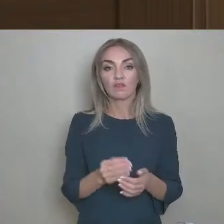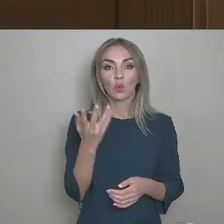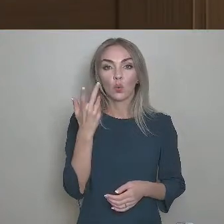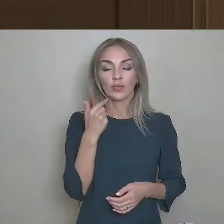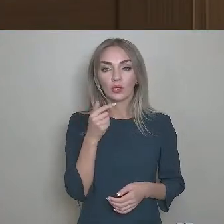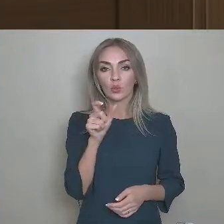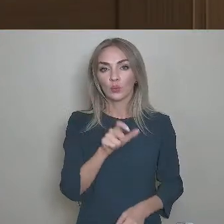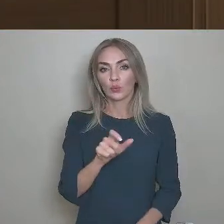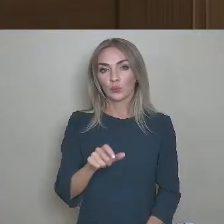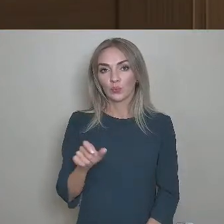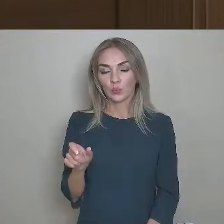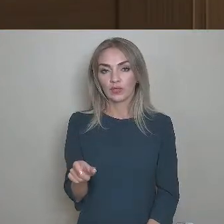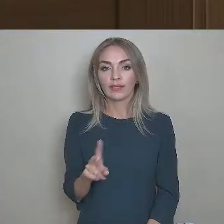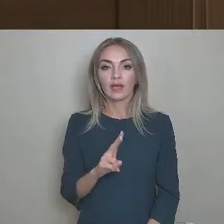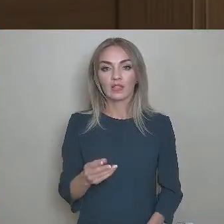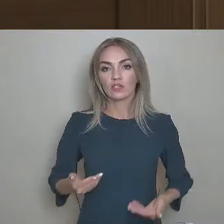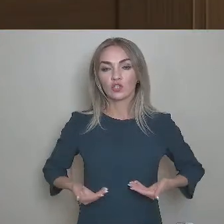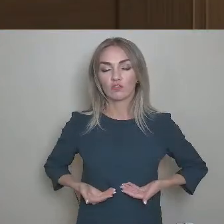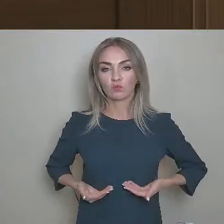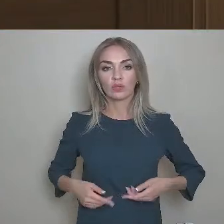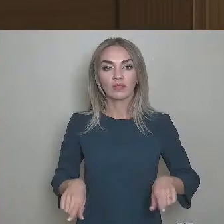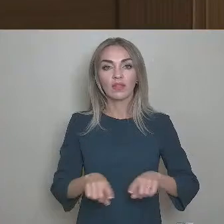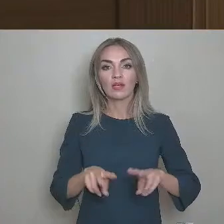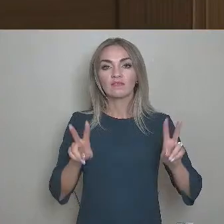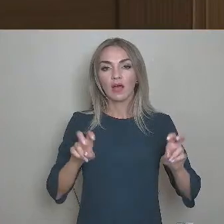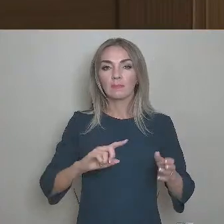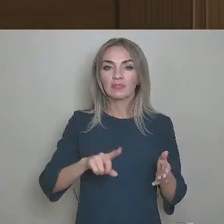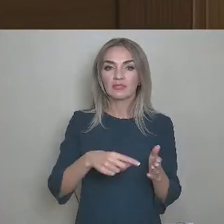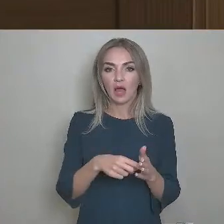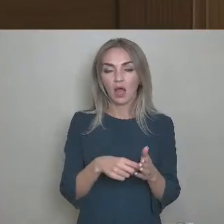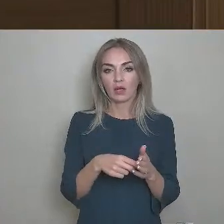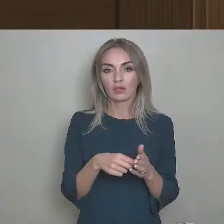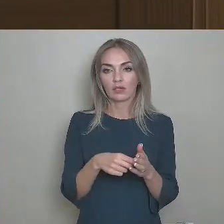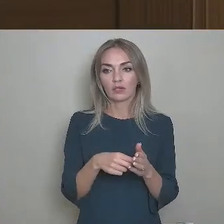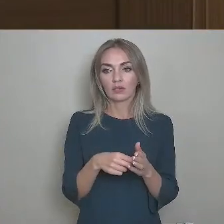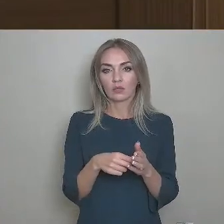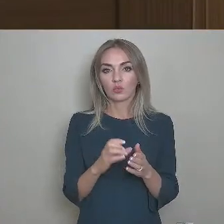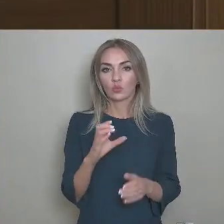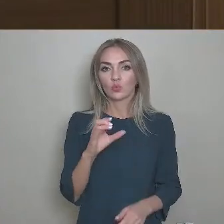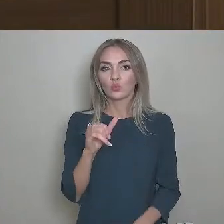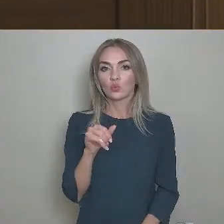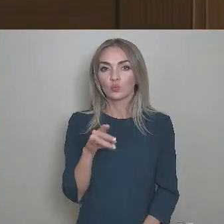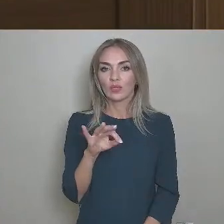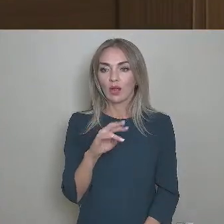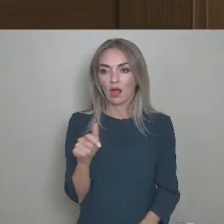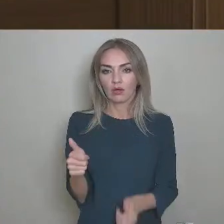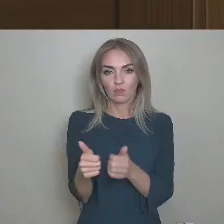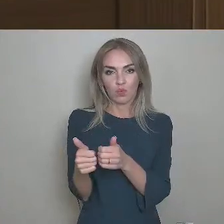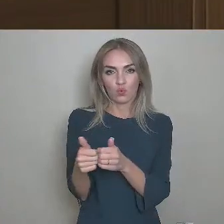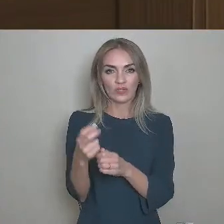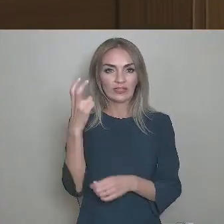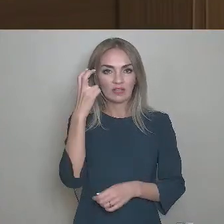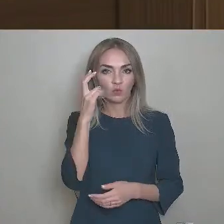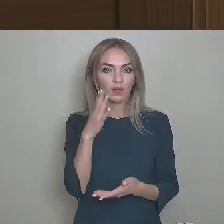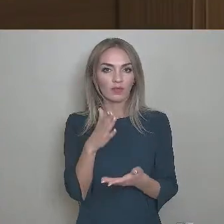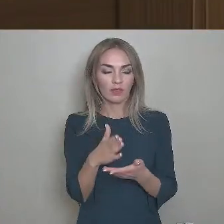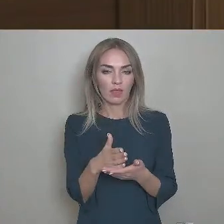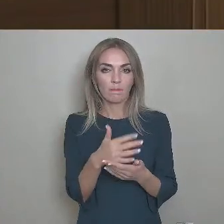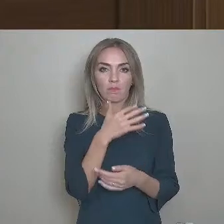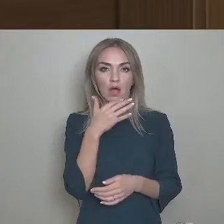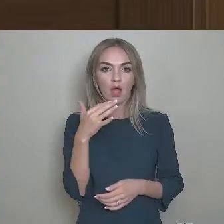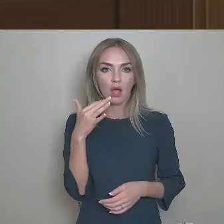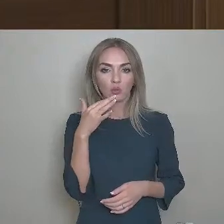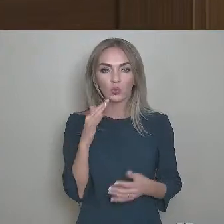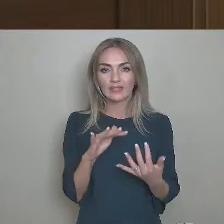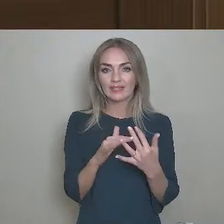a different region to run in this particular constituency. We have people residing in satellites. For